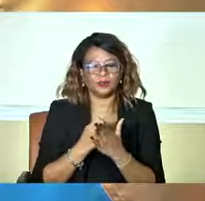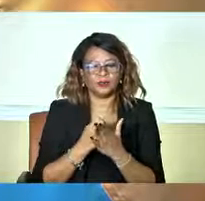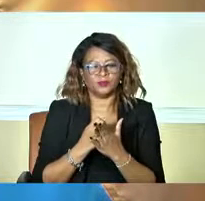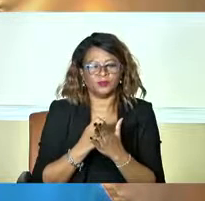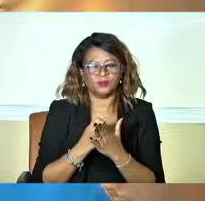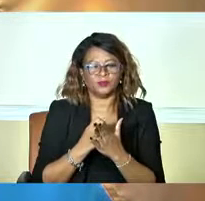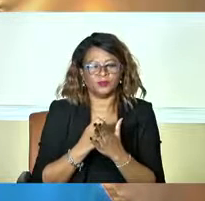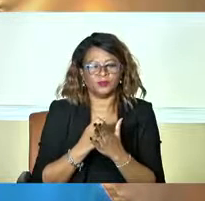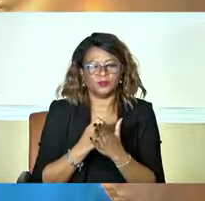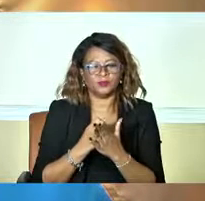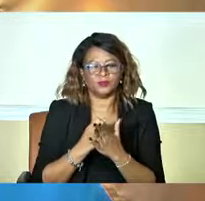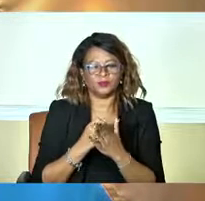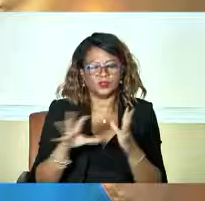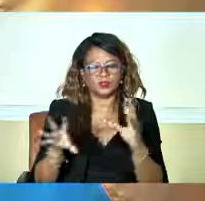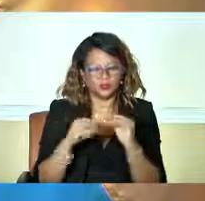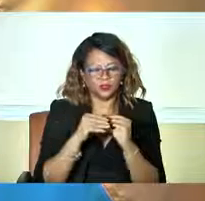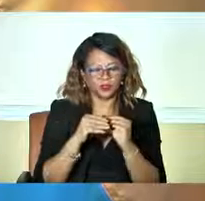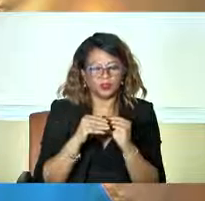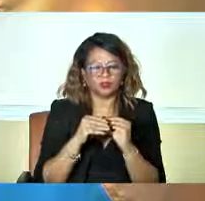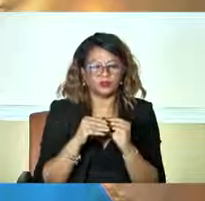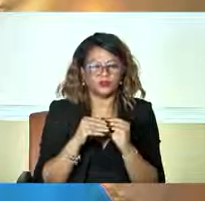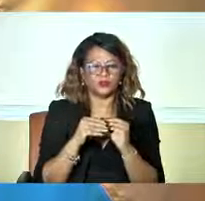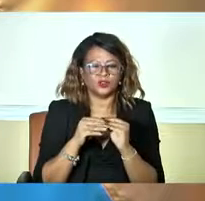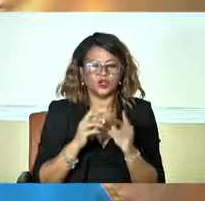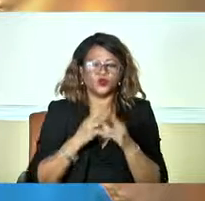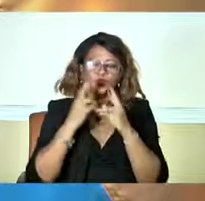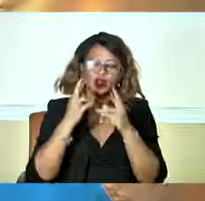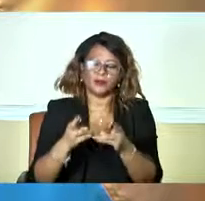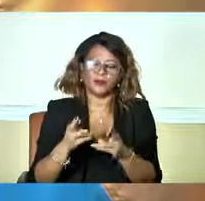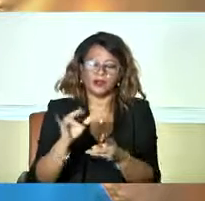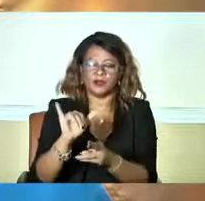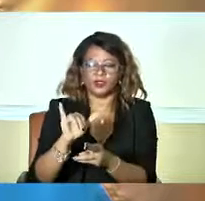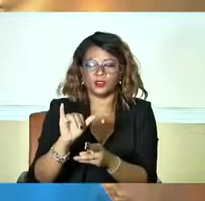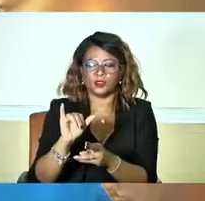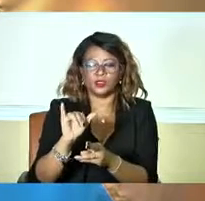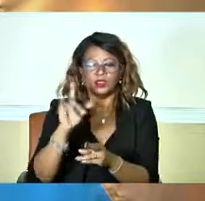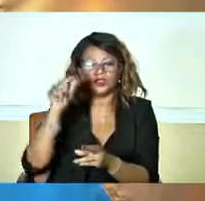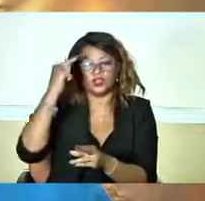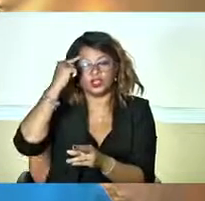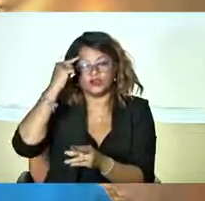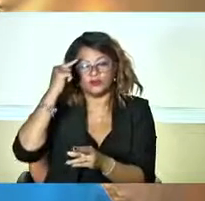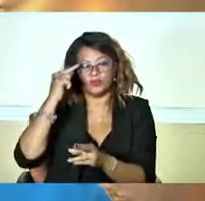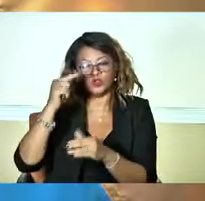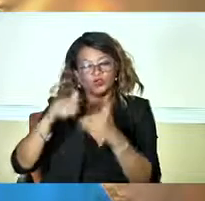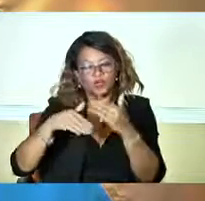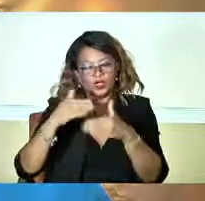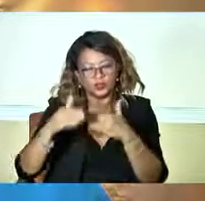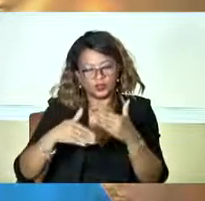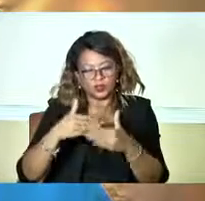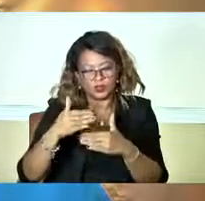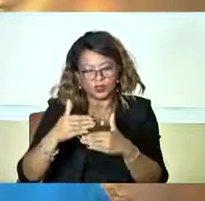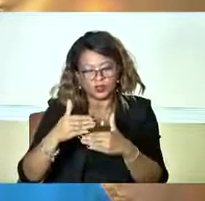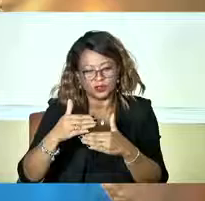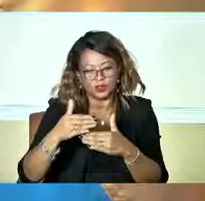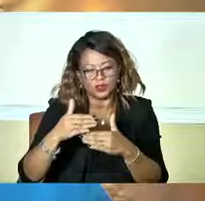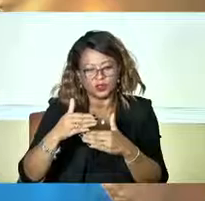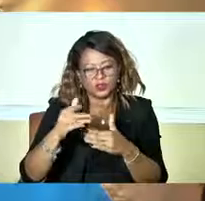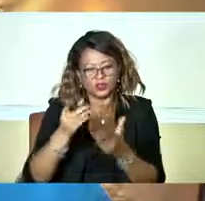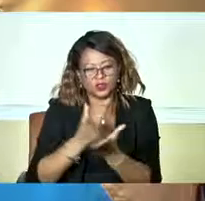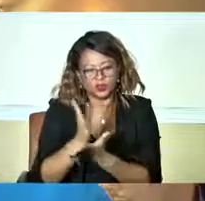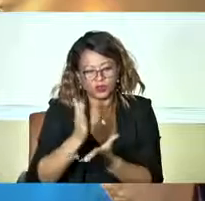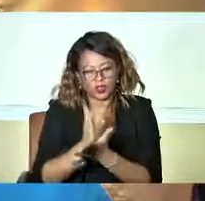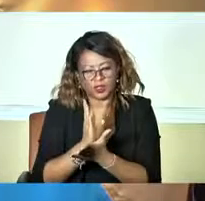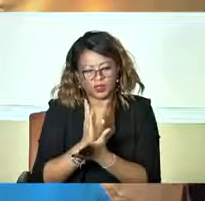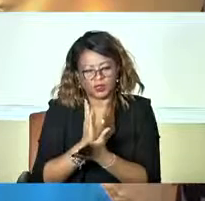executive summary, the Economic Recovery Committee recommended that the government gradually devolve the rights, powers,